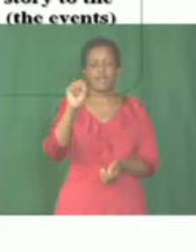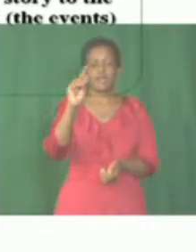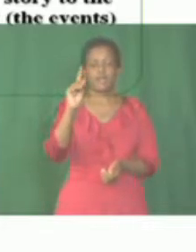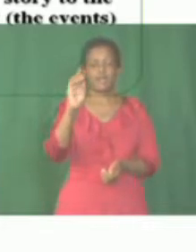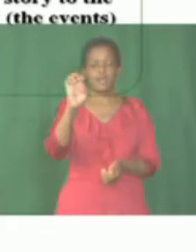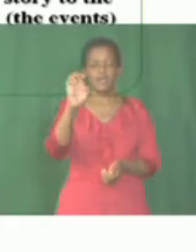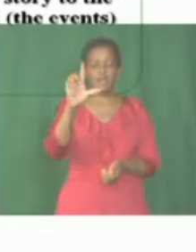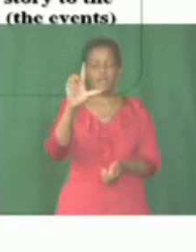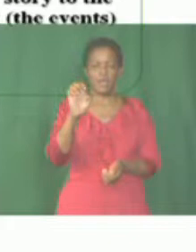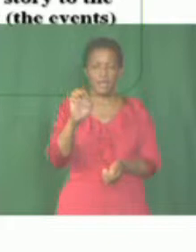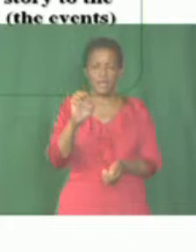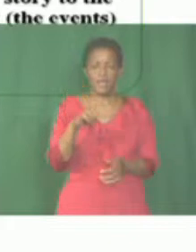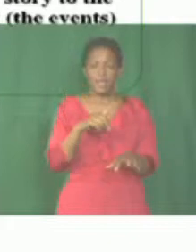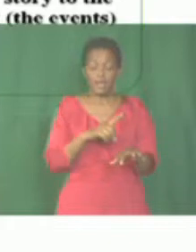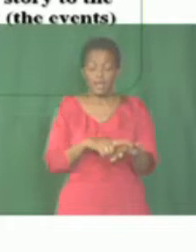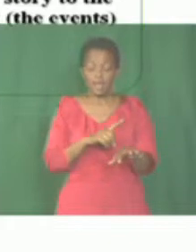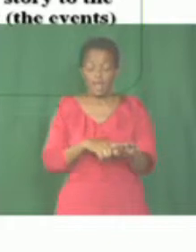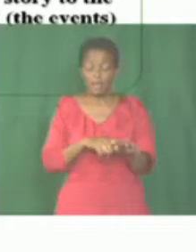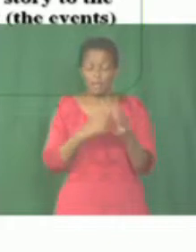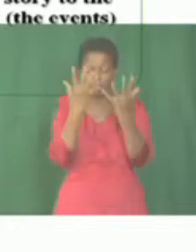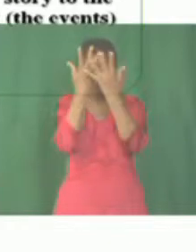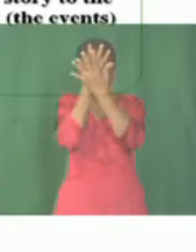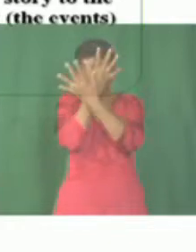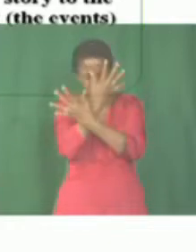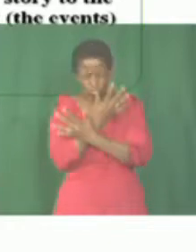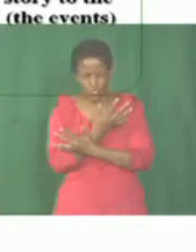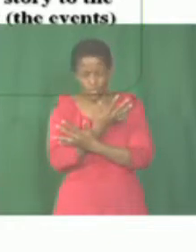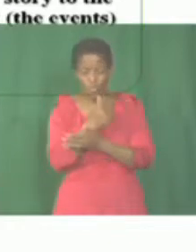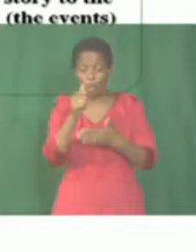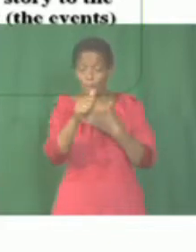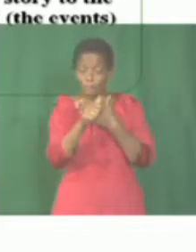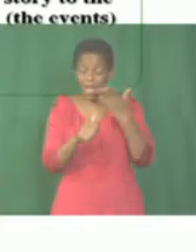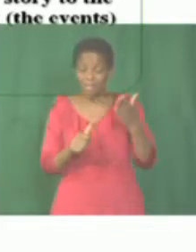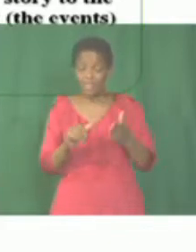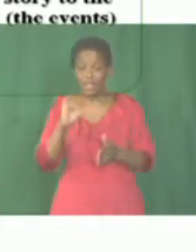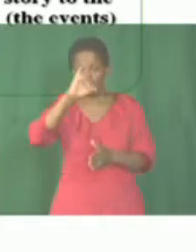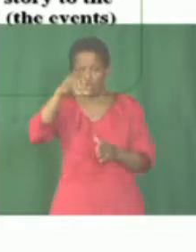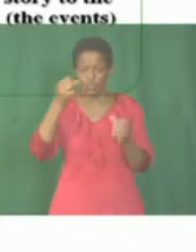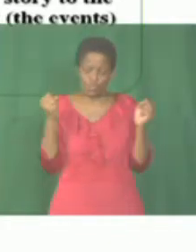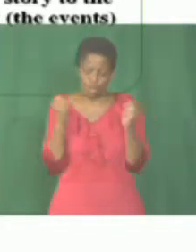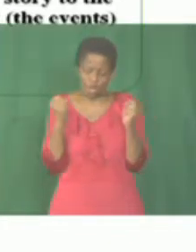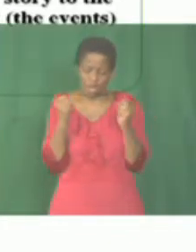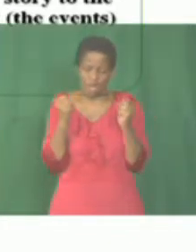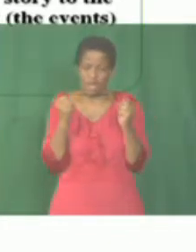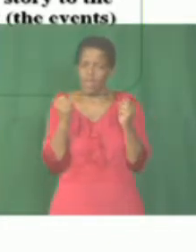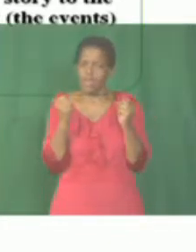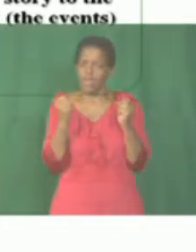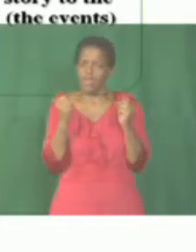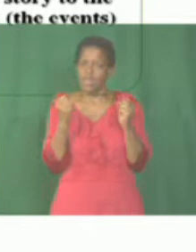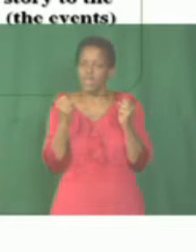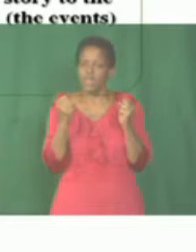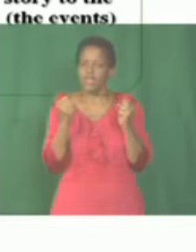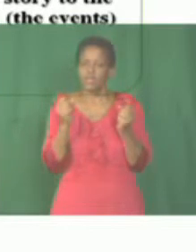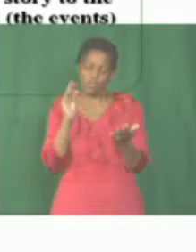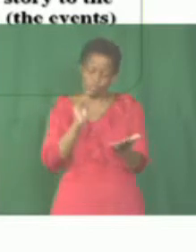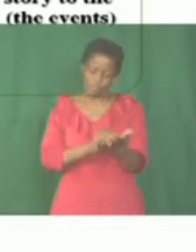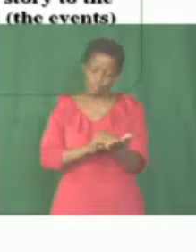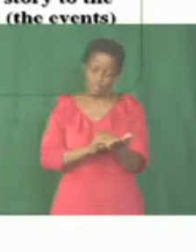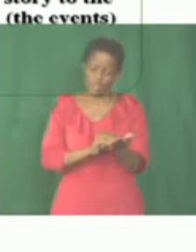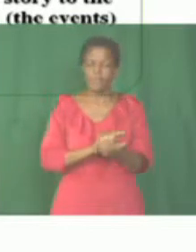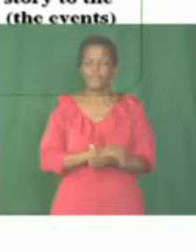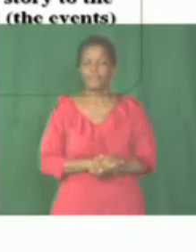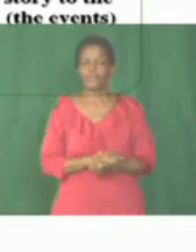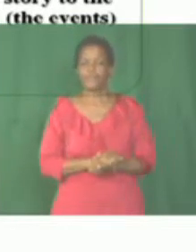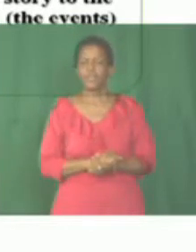in June. It was winter. As you read the passage, you can see that. Now, you need also to look at who